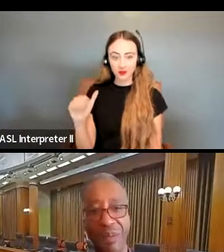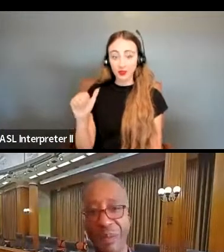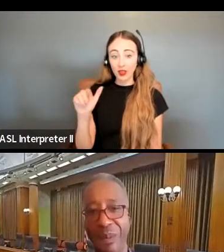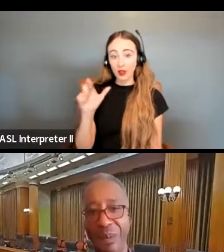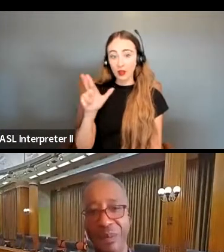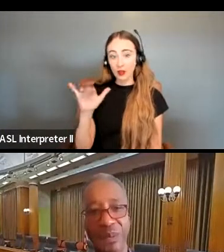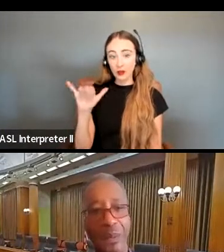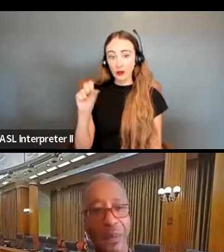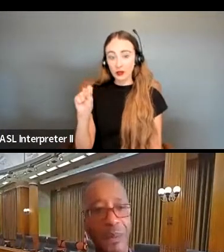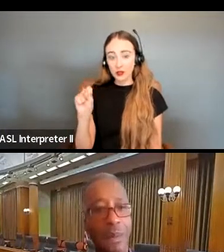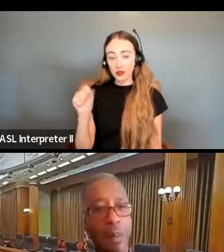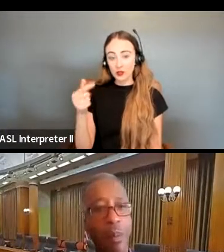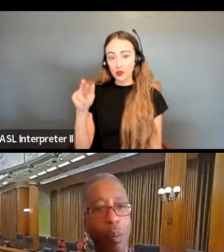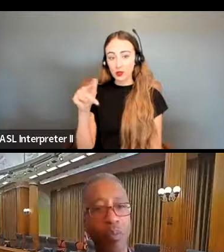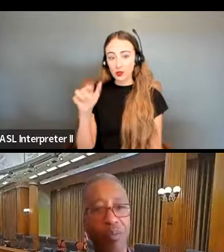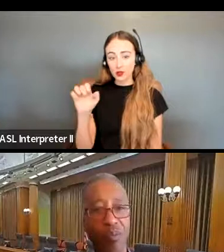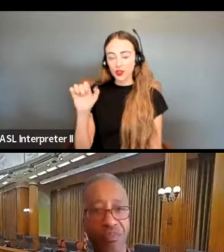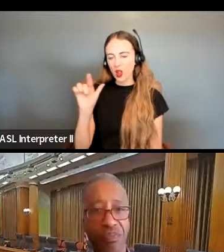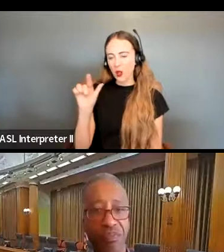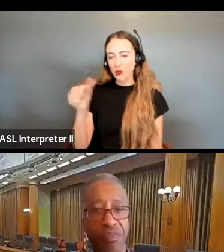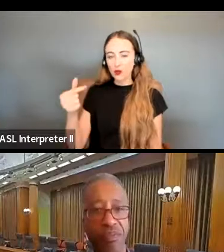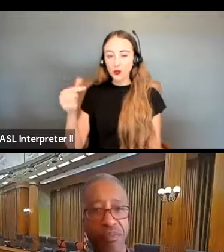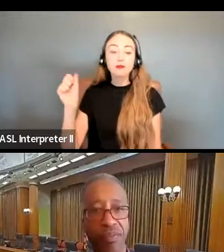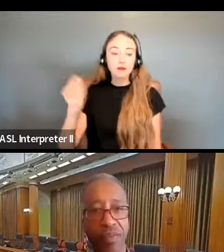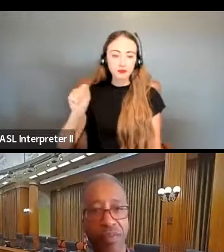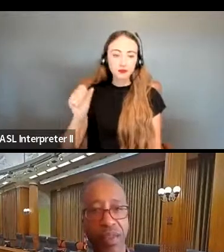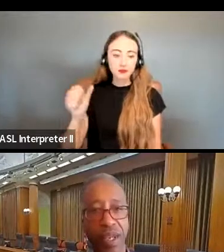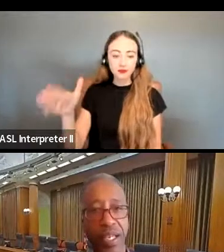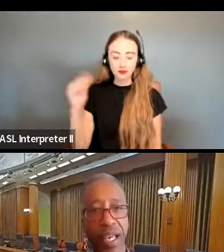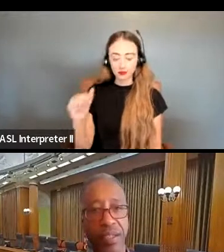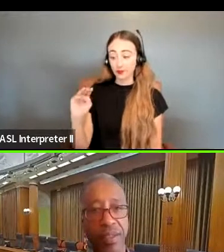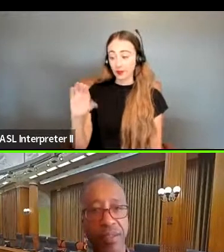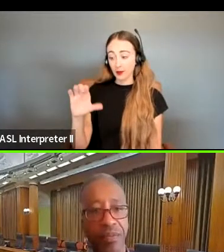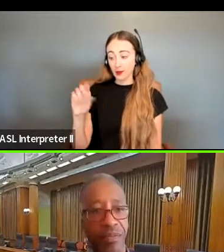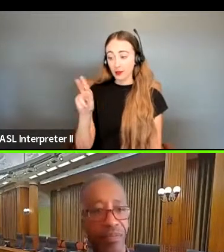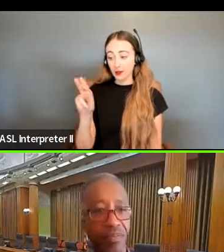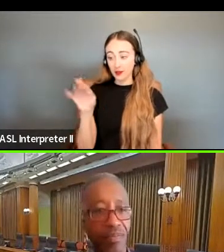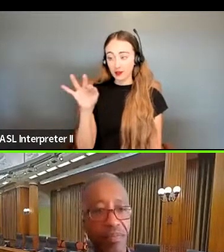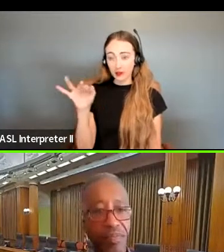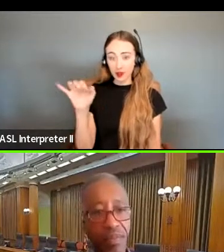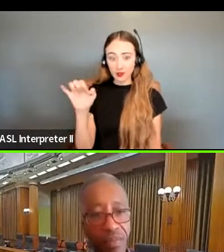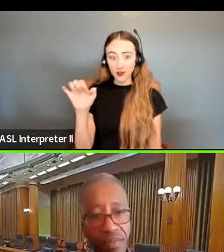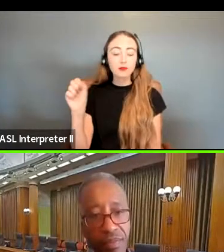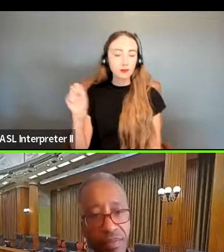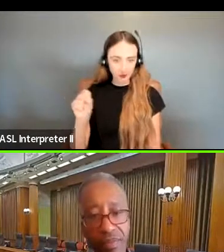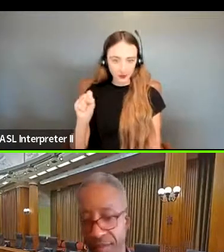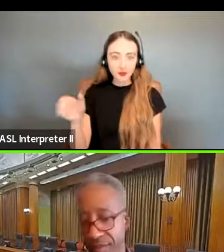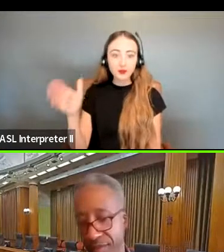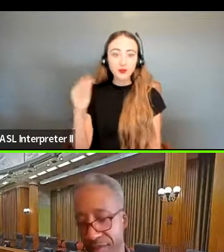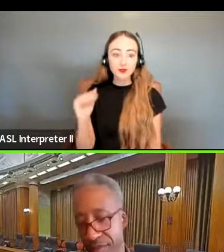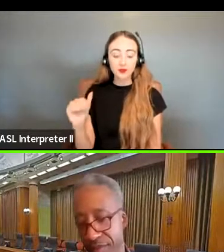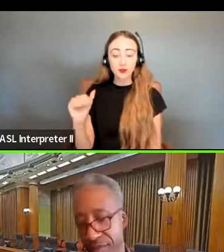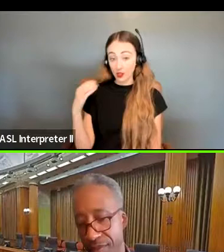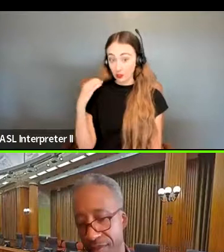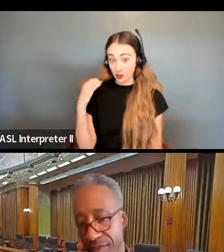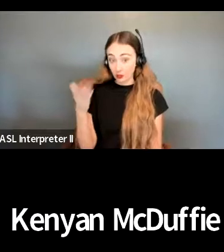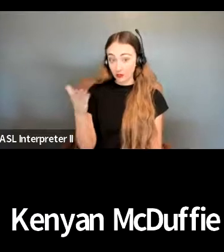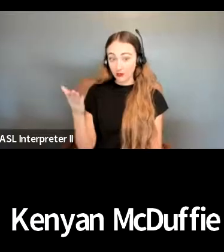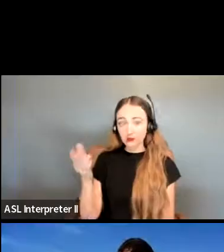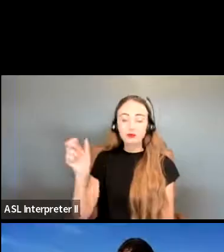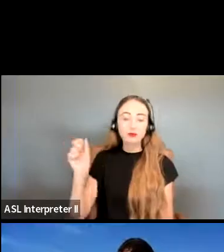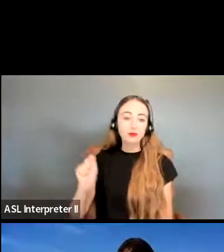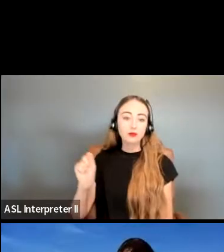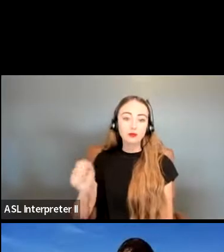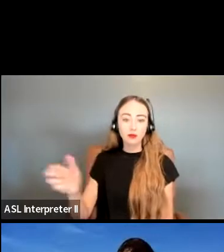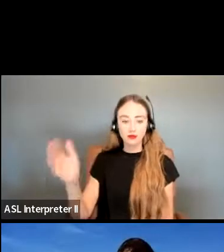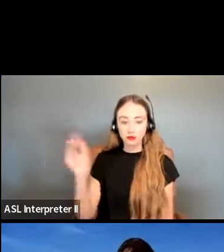George. Yes. Councilmember Louis George votes yes. Councilmember McDuffie. Yes. Councilmember McDuffie votes yes. Chairman Mendelson. Yes.